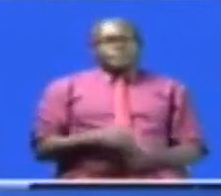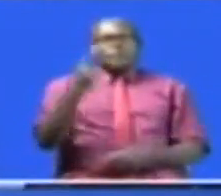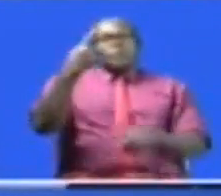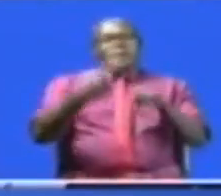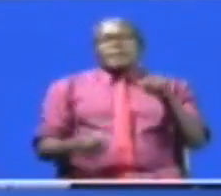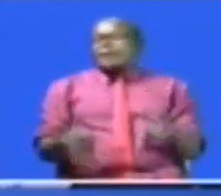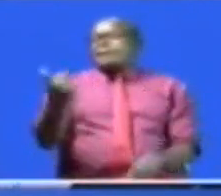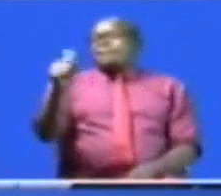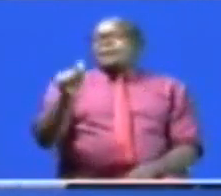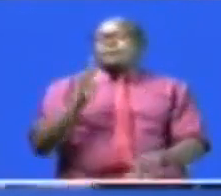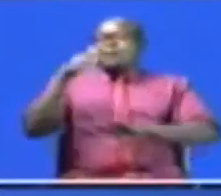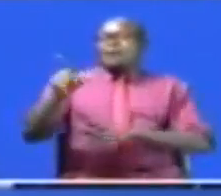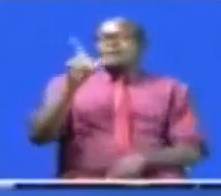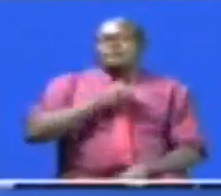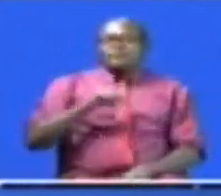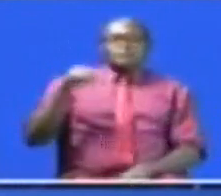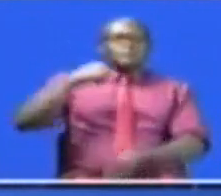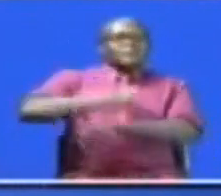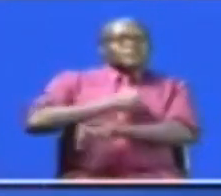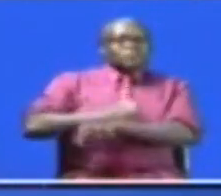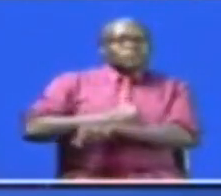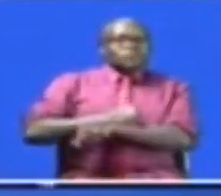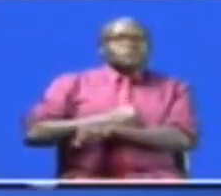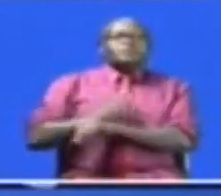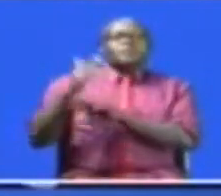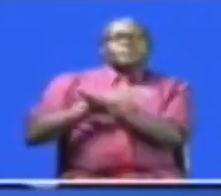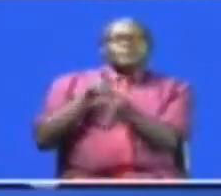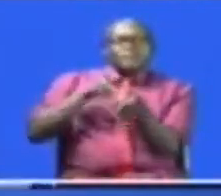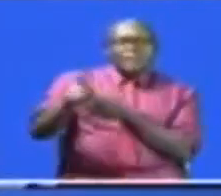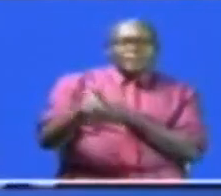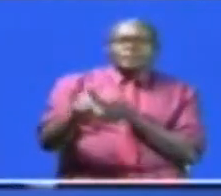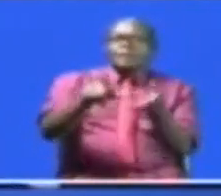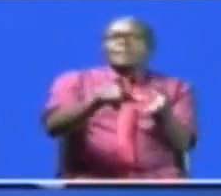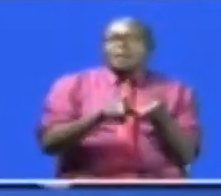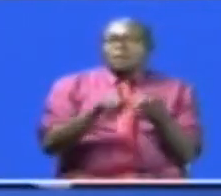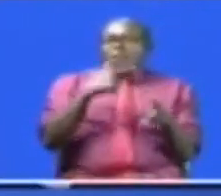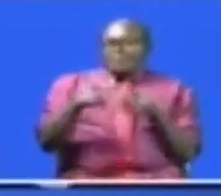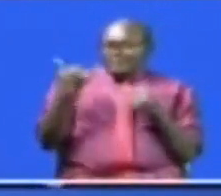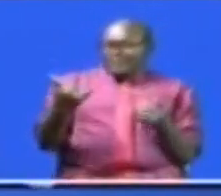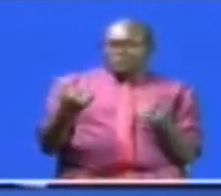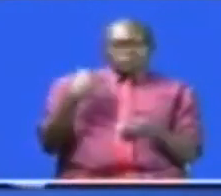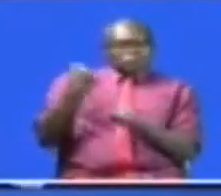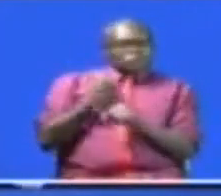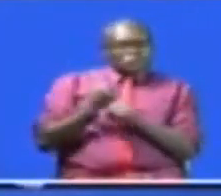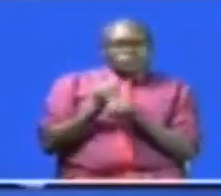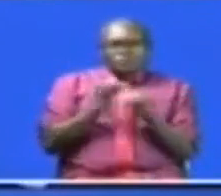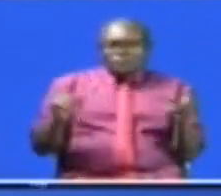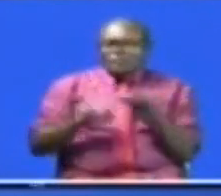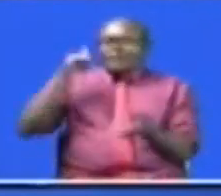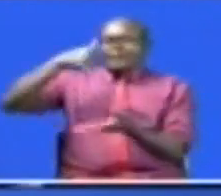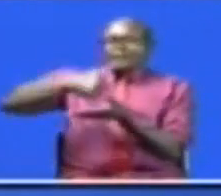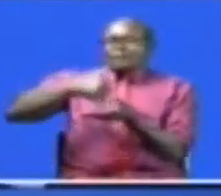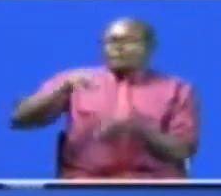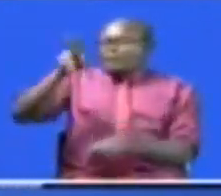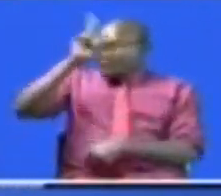yet 1 year old since he cleared school, the period given by HELB before repayment starts, but the thoughts of unemployment and the involvement